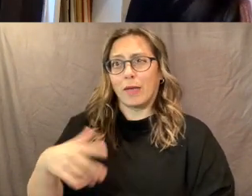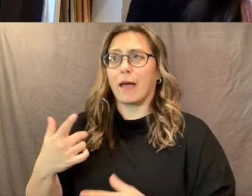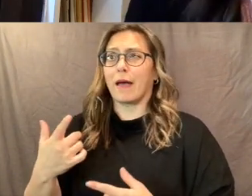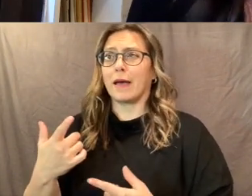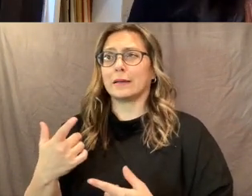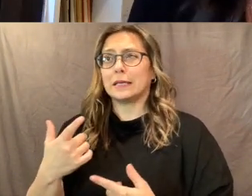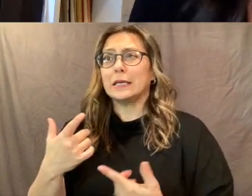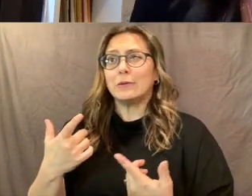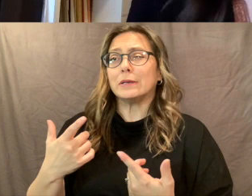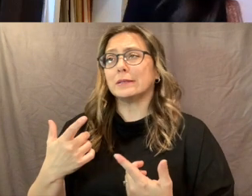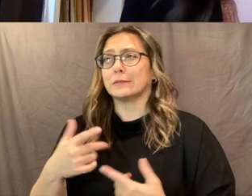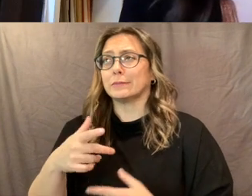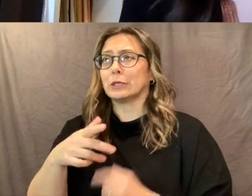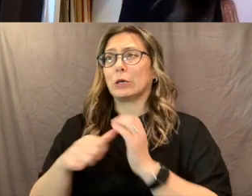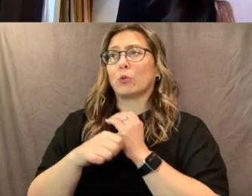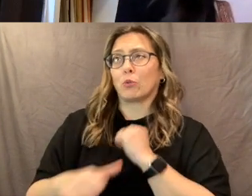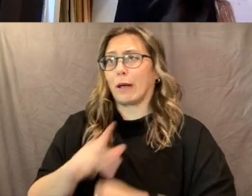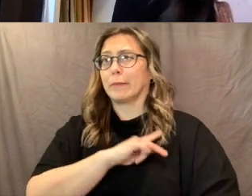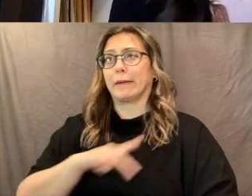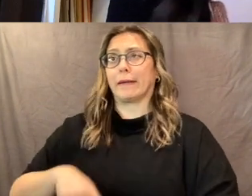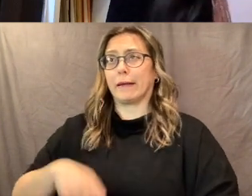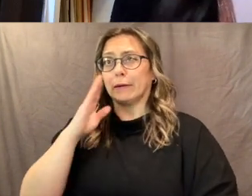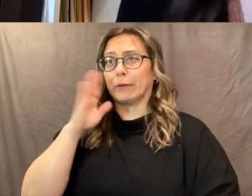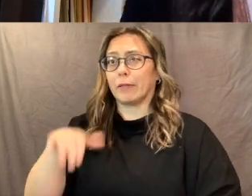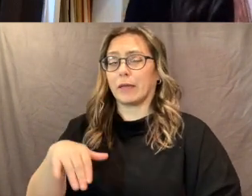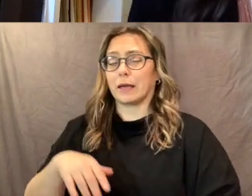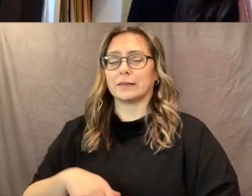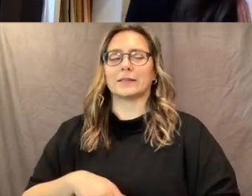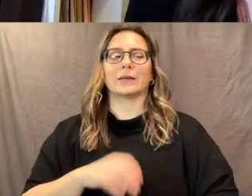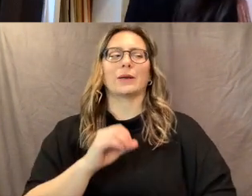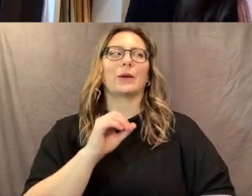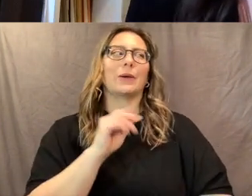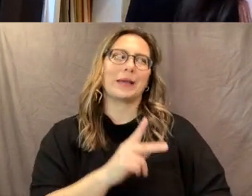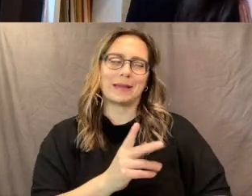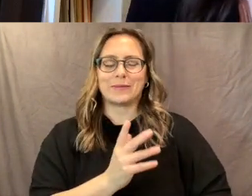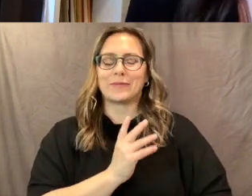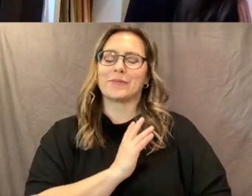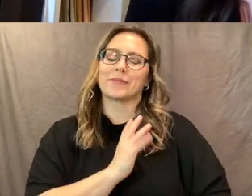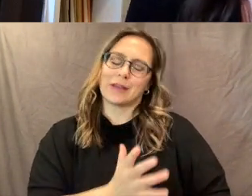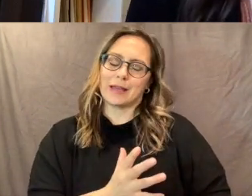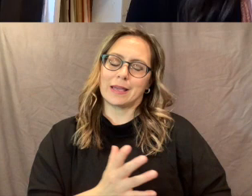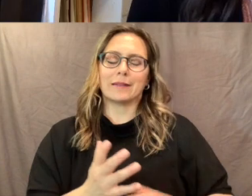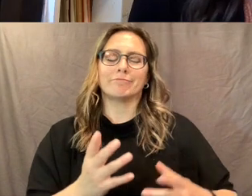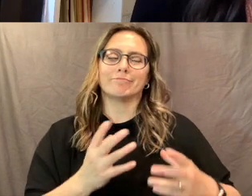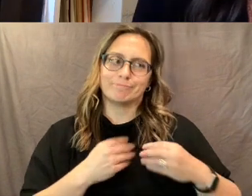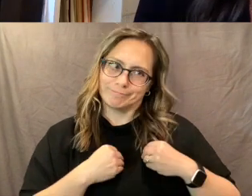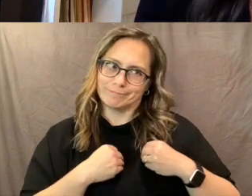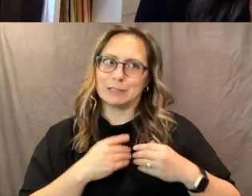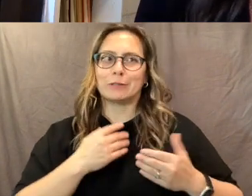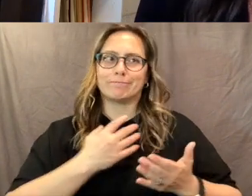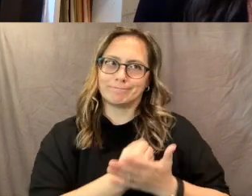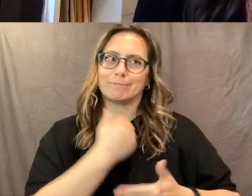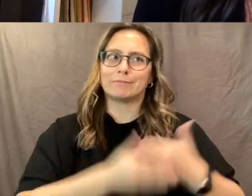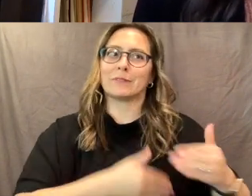I mean, he was pretty badass for, you know, being a pretty crappy king. Okay, fine. Let's hurry up and get